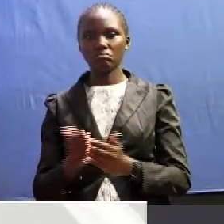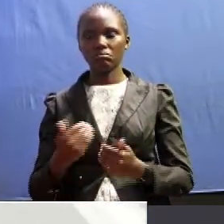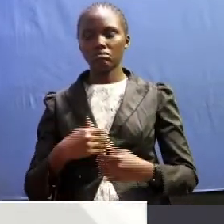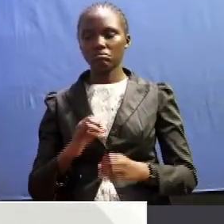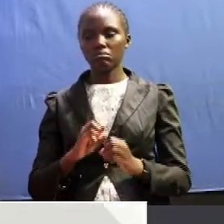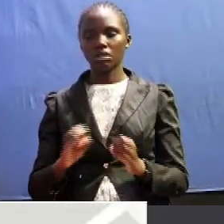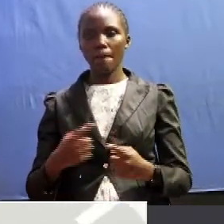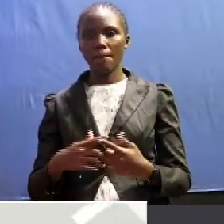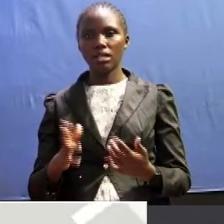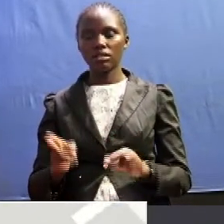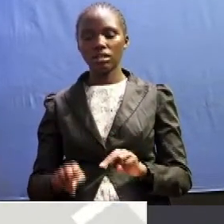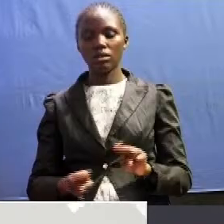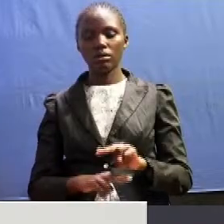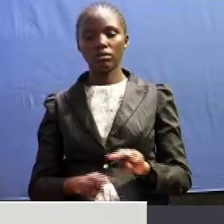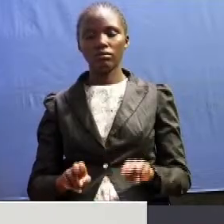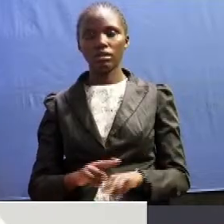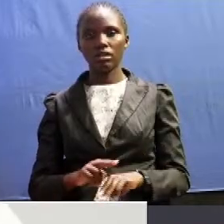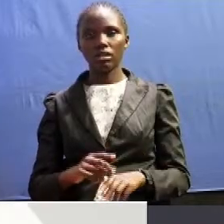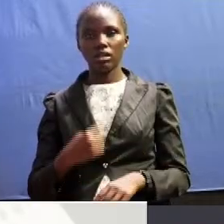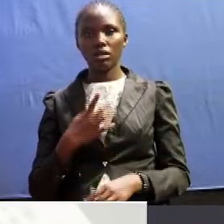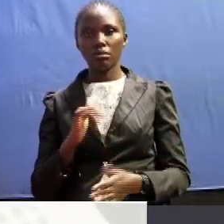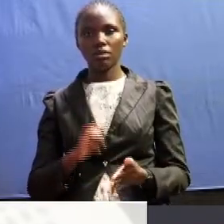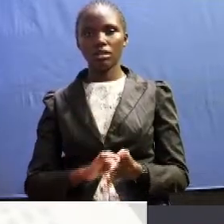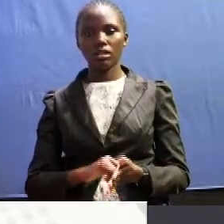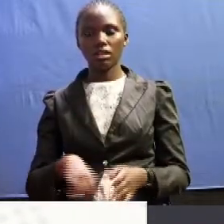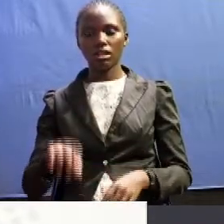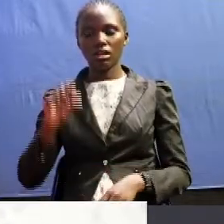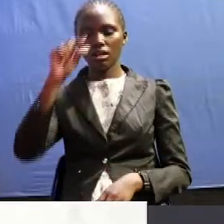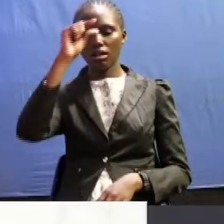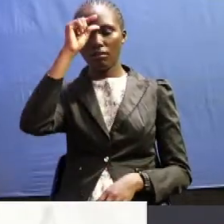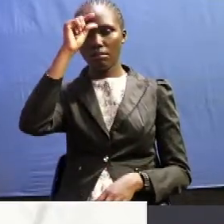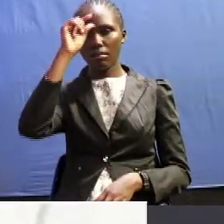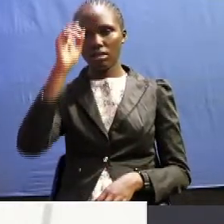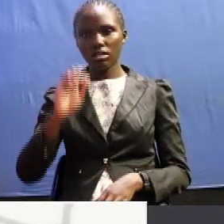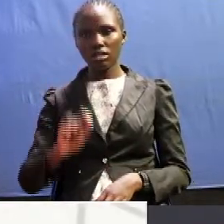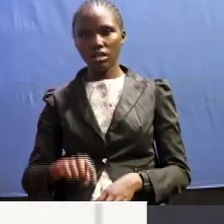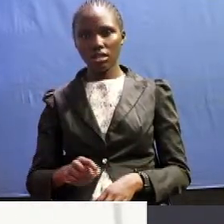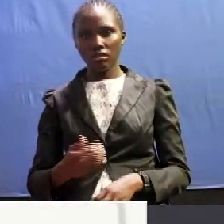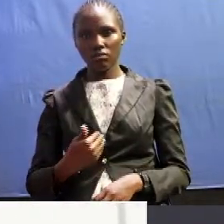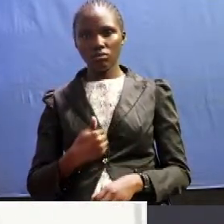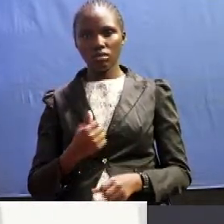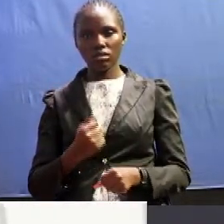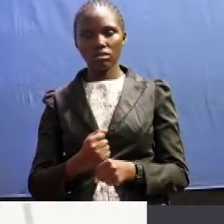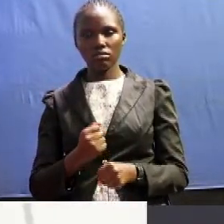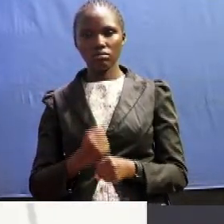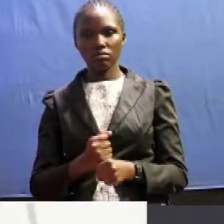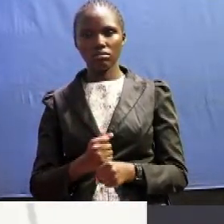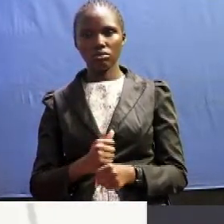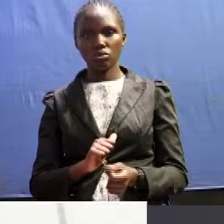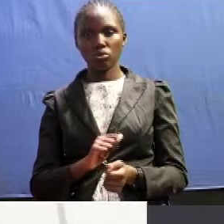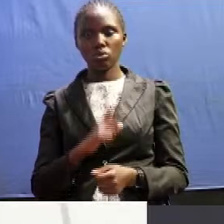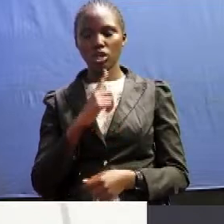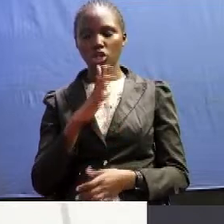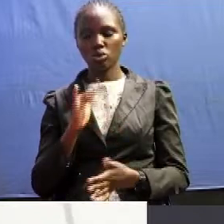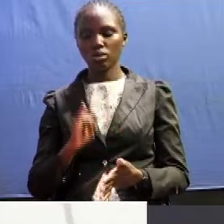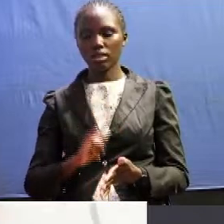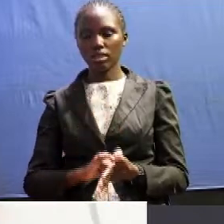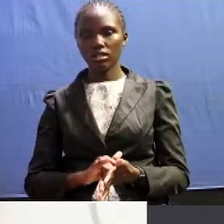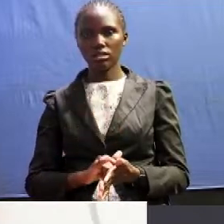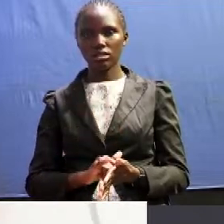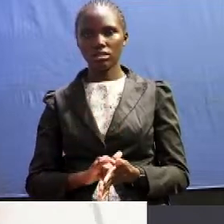However, I want to tell you that the government has also done a lot to make sure